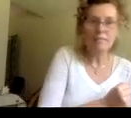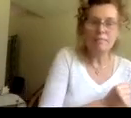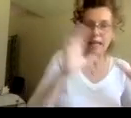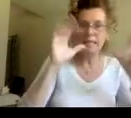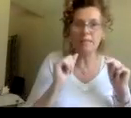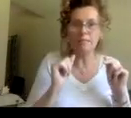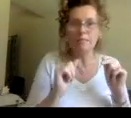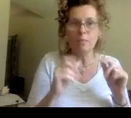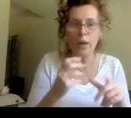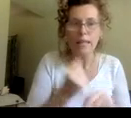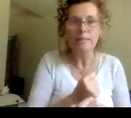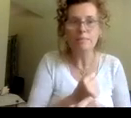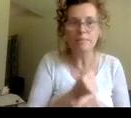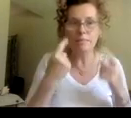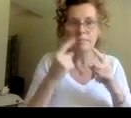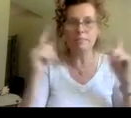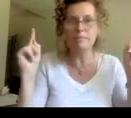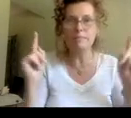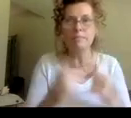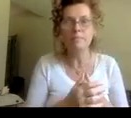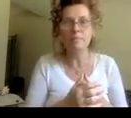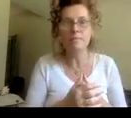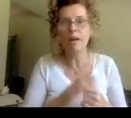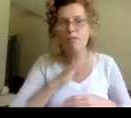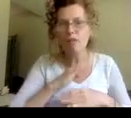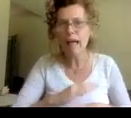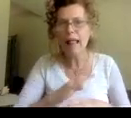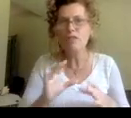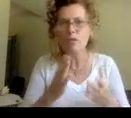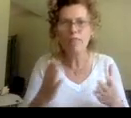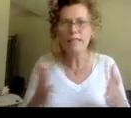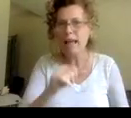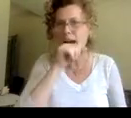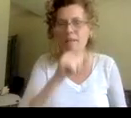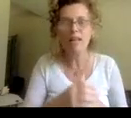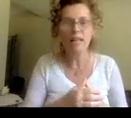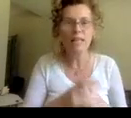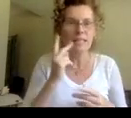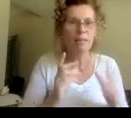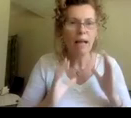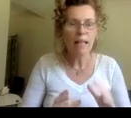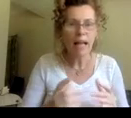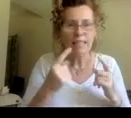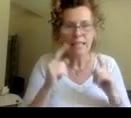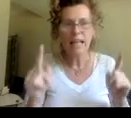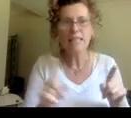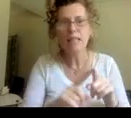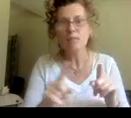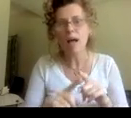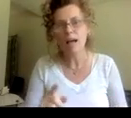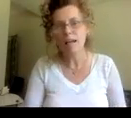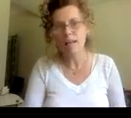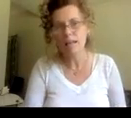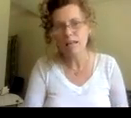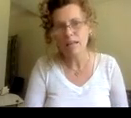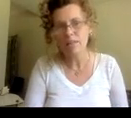You know, it's just so fulfilling to be able to do the things that I love to do, right? And to be able to see my clients get the kind of success as well. So